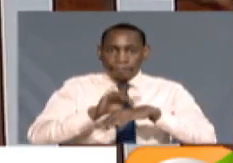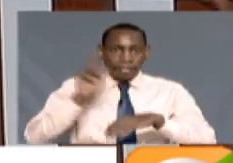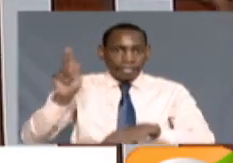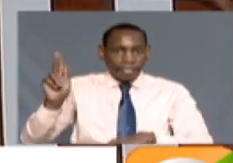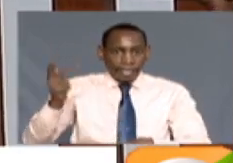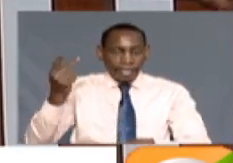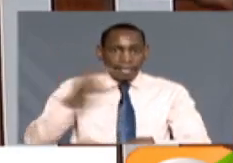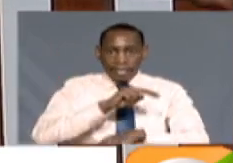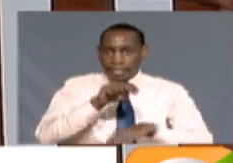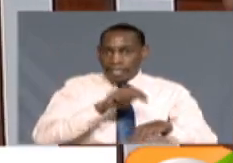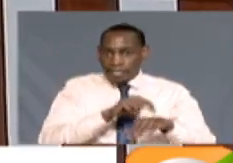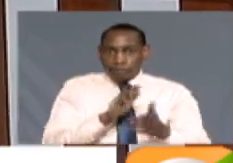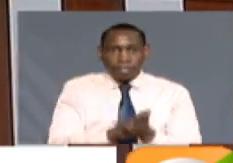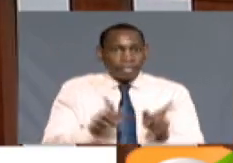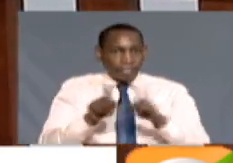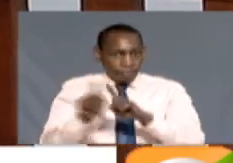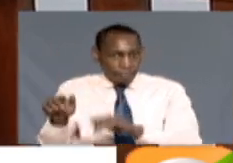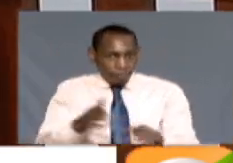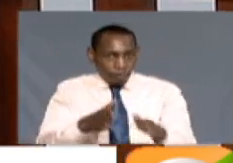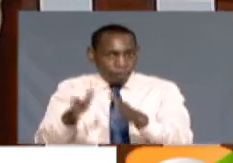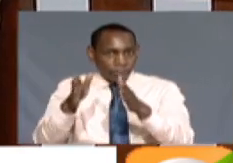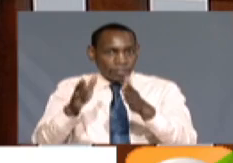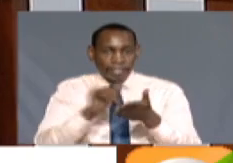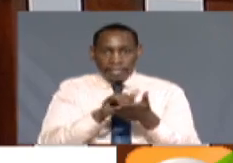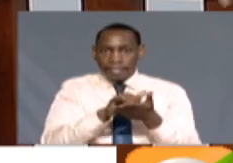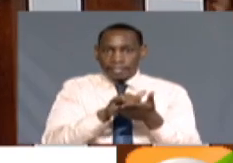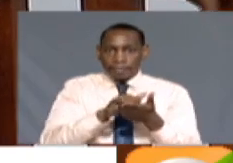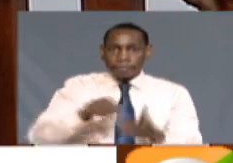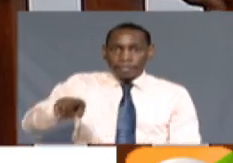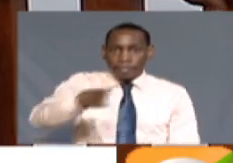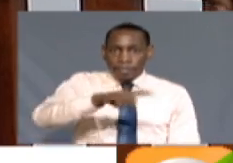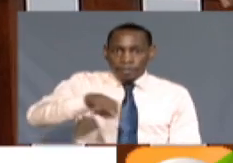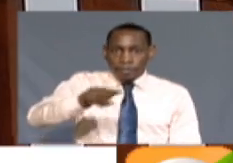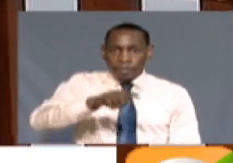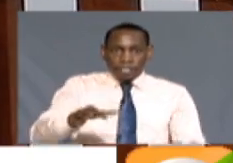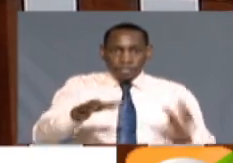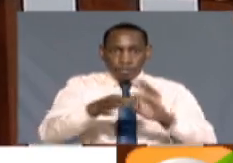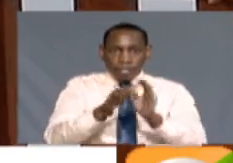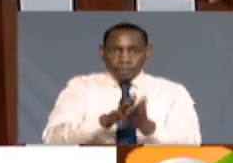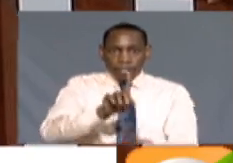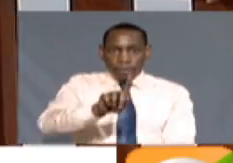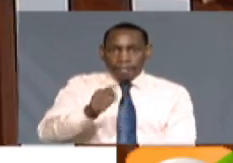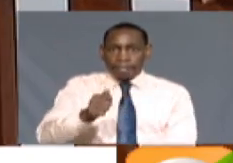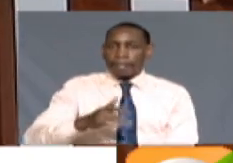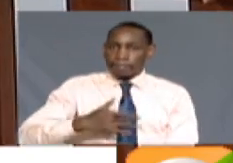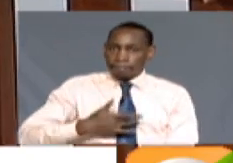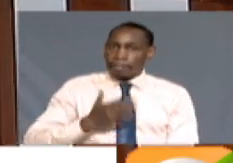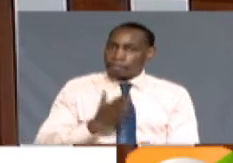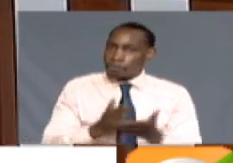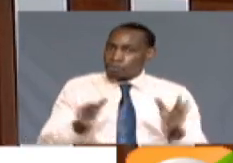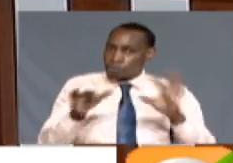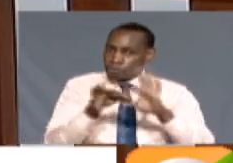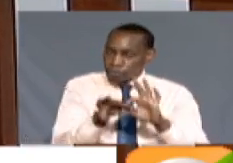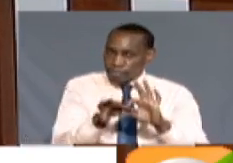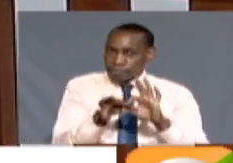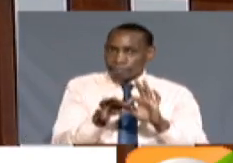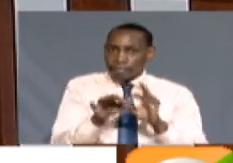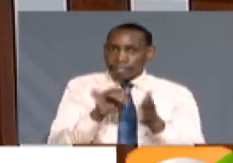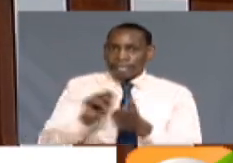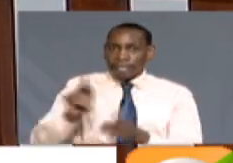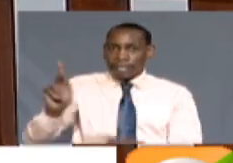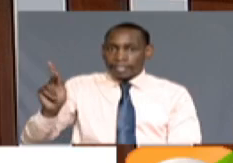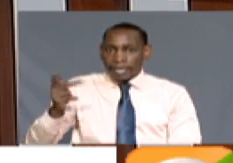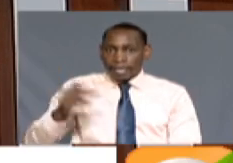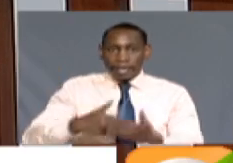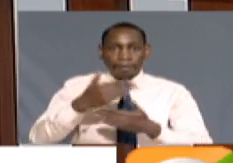a nation. It will be one way of making us belong to one another, have that sense of belonging, of which Kenyans after elections